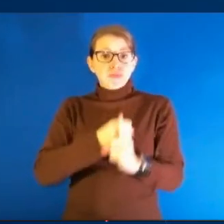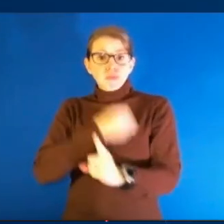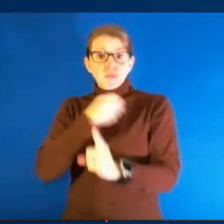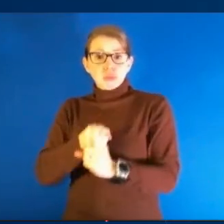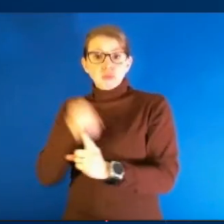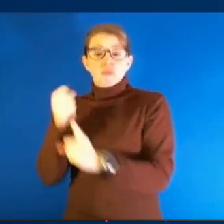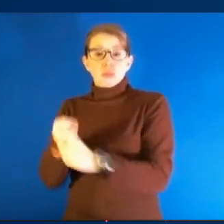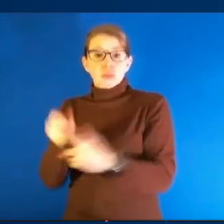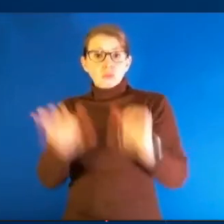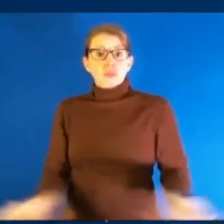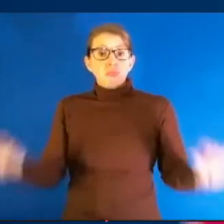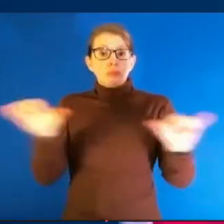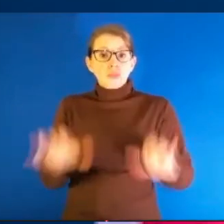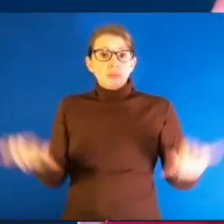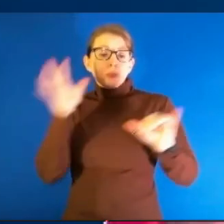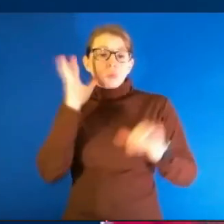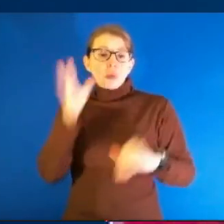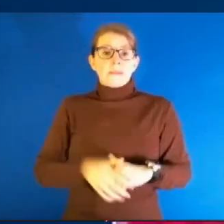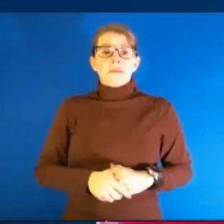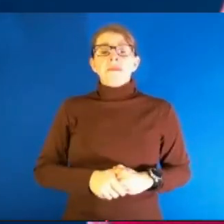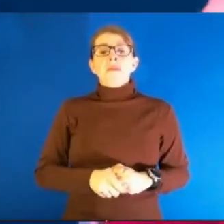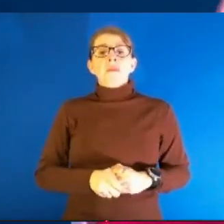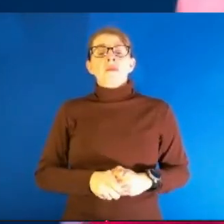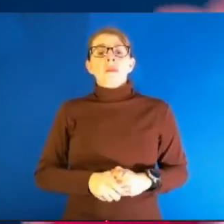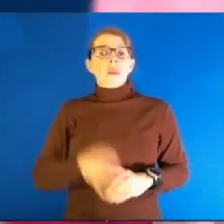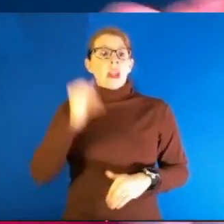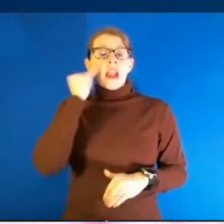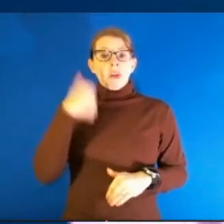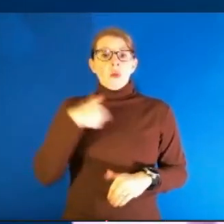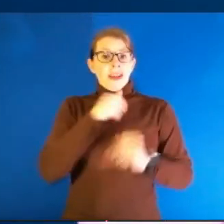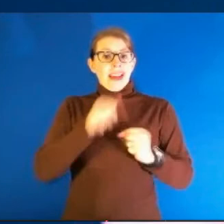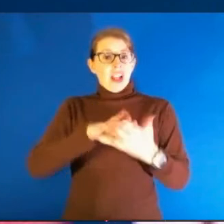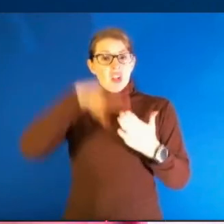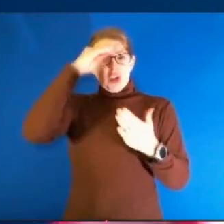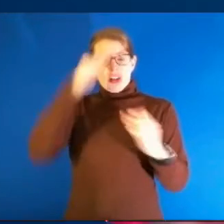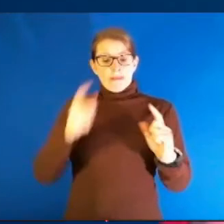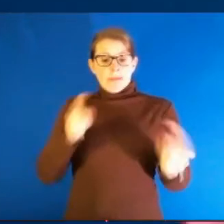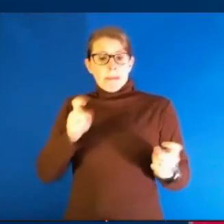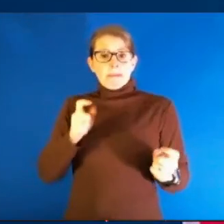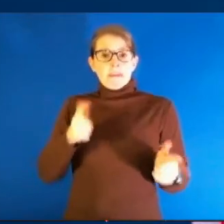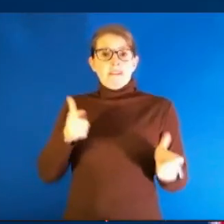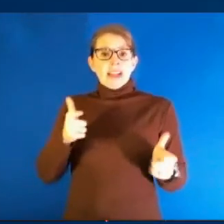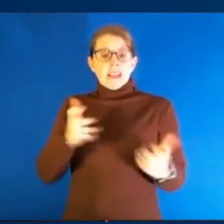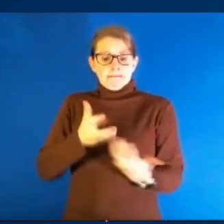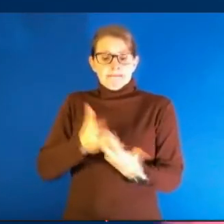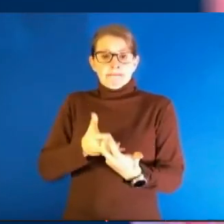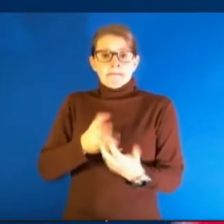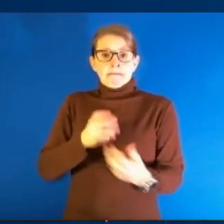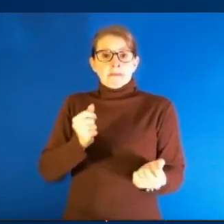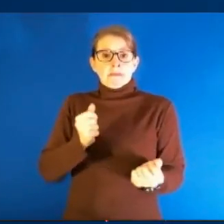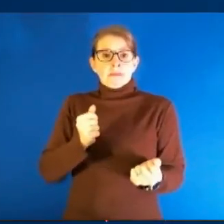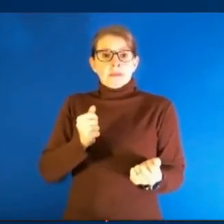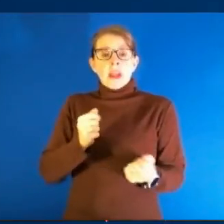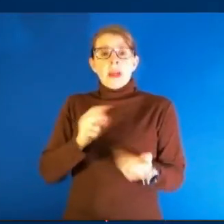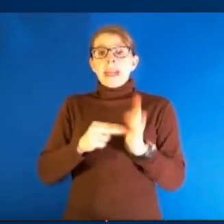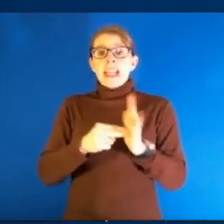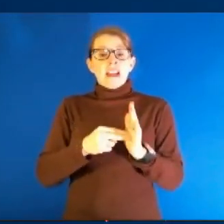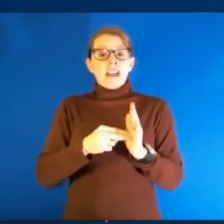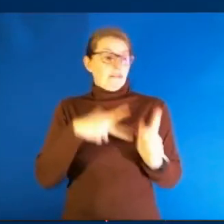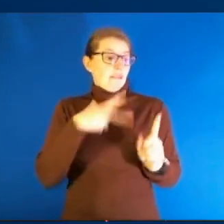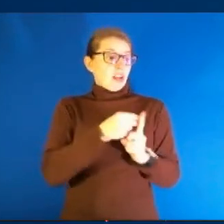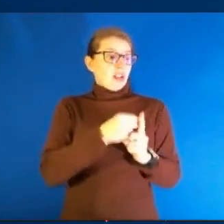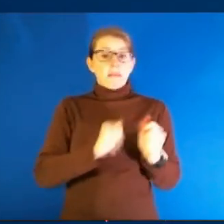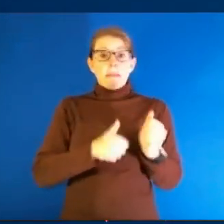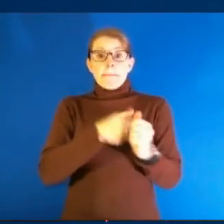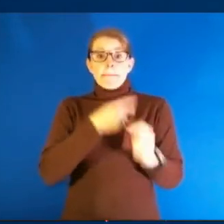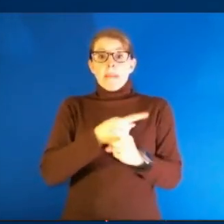happens then is if we can just learn to pivot quickly, meaning make sure get your vaccinations up to date, wear a mask in your big public